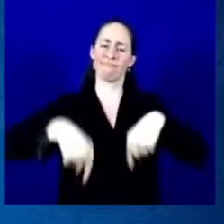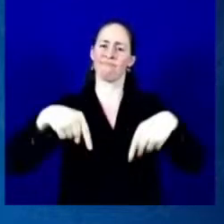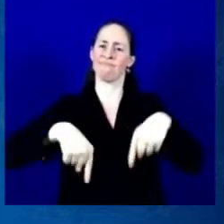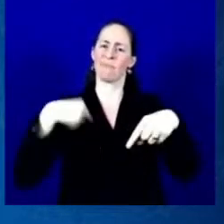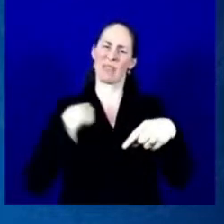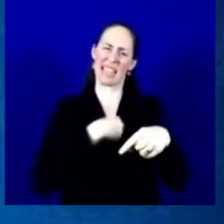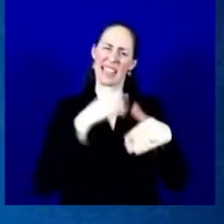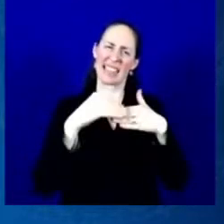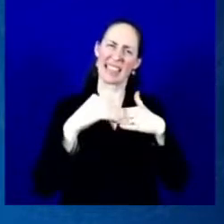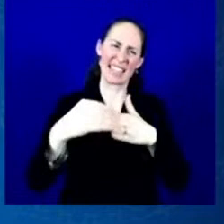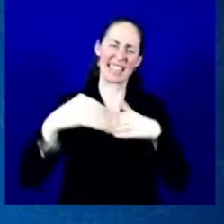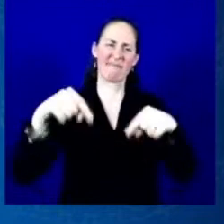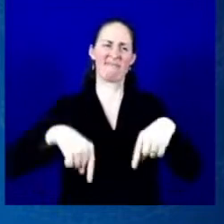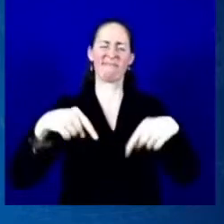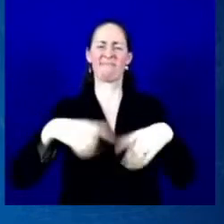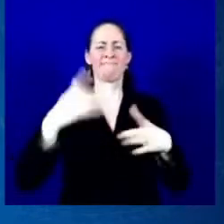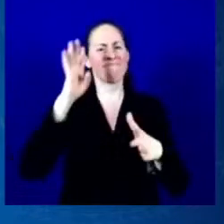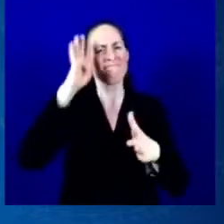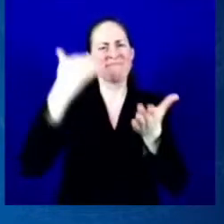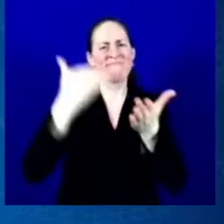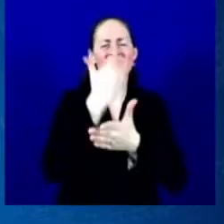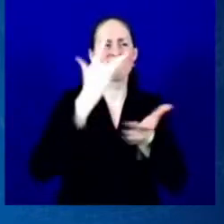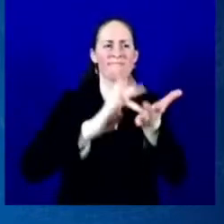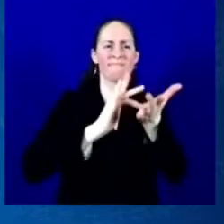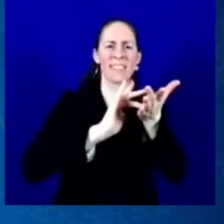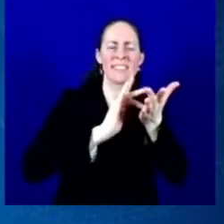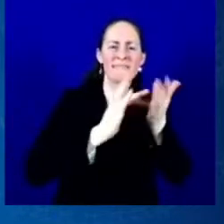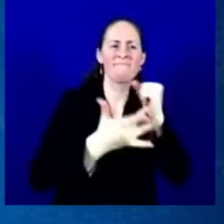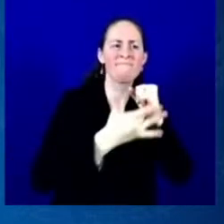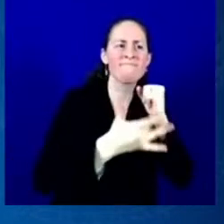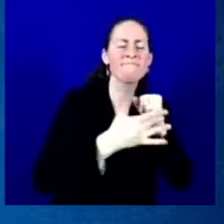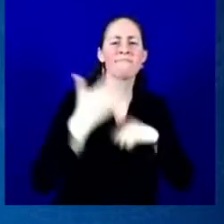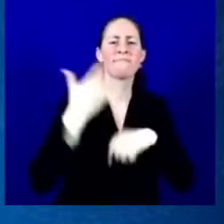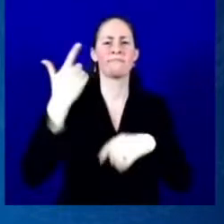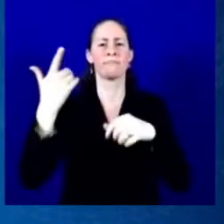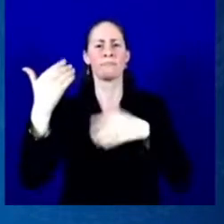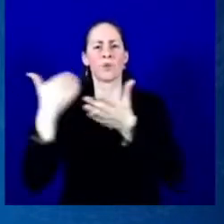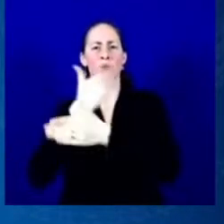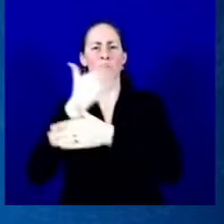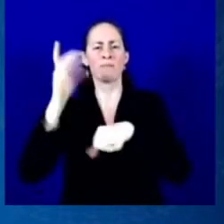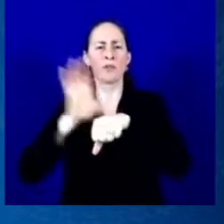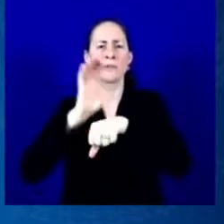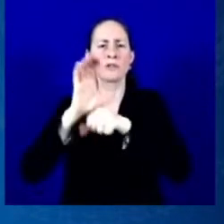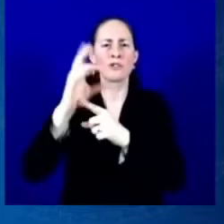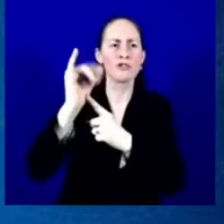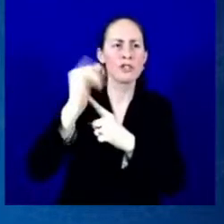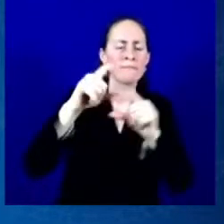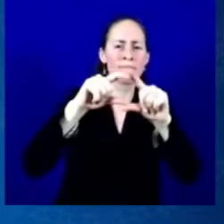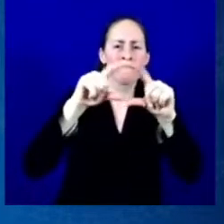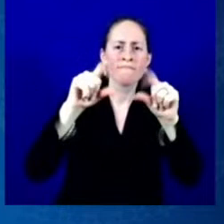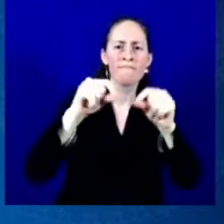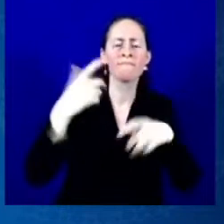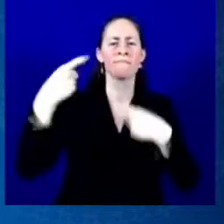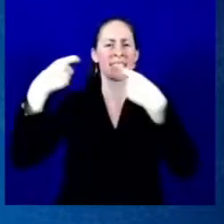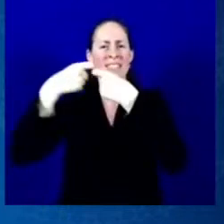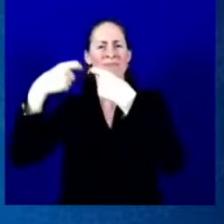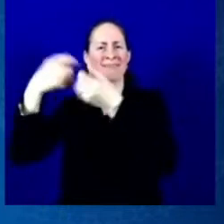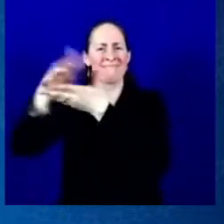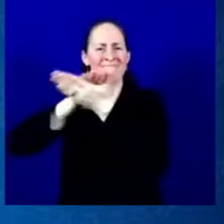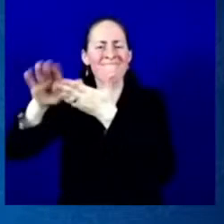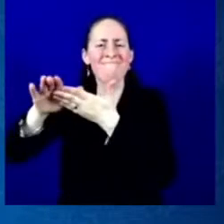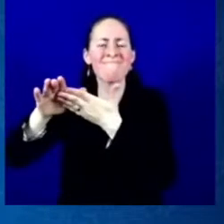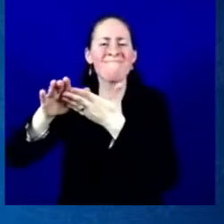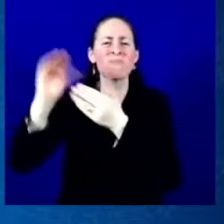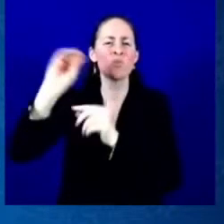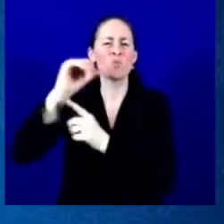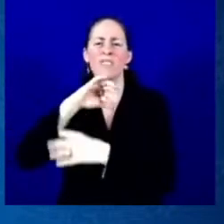biotechnology, computer chips, clean energy. The Secretary of Defense can tell you, and those